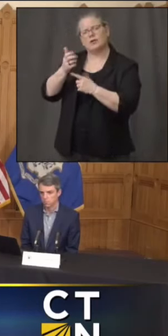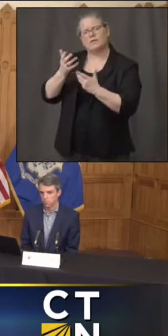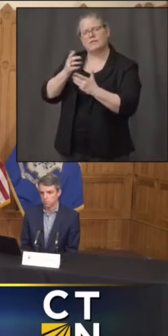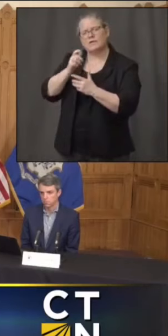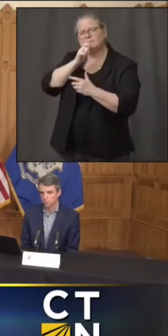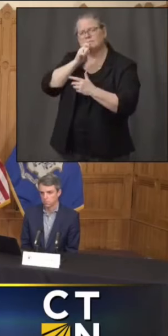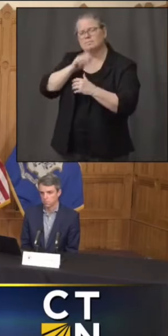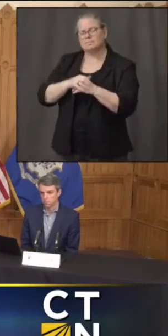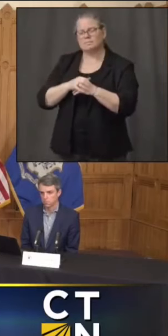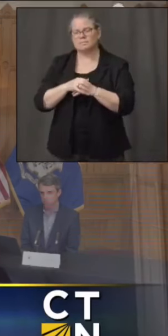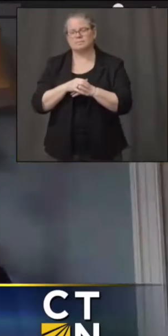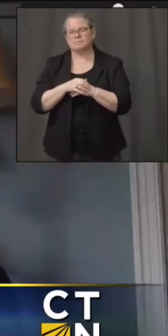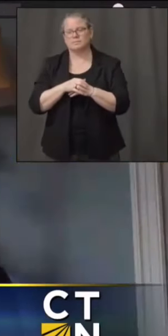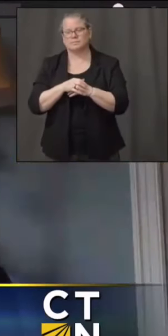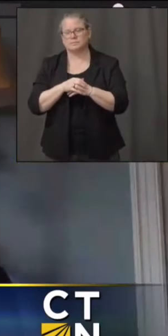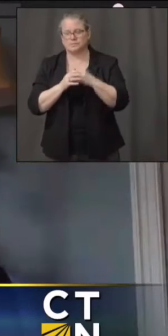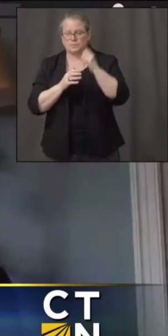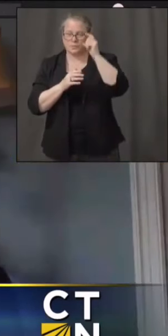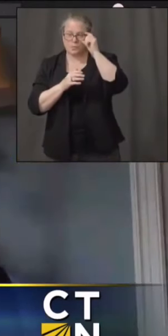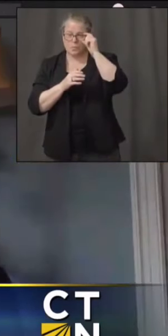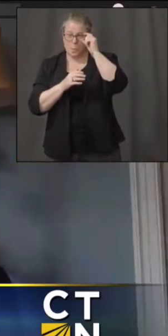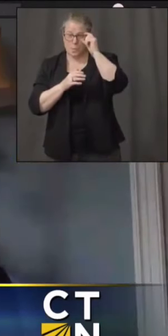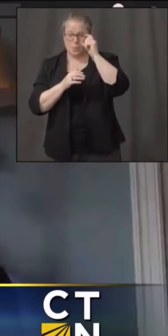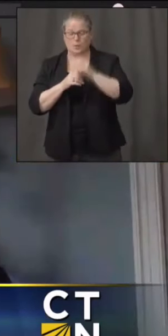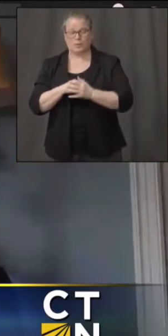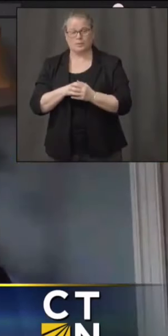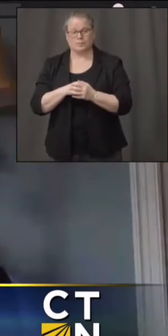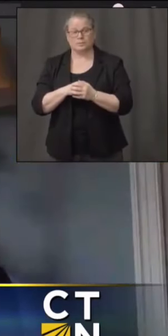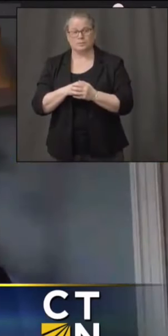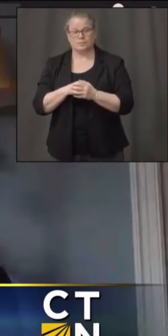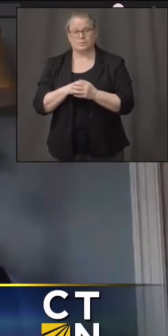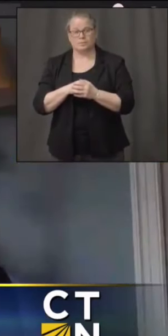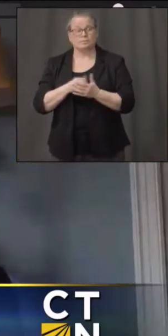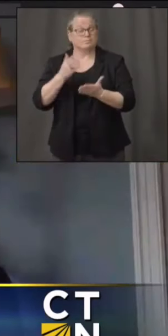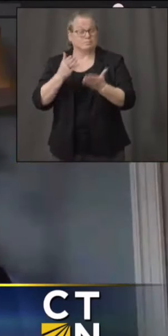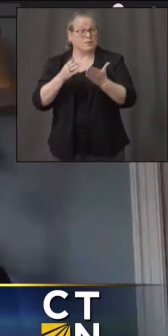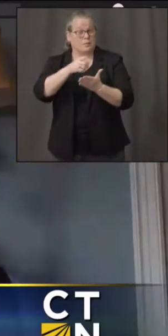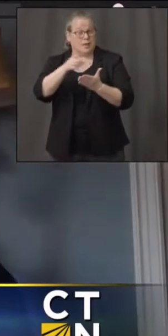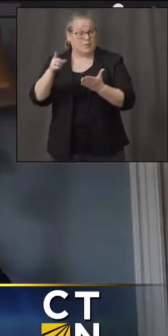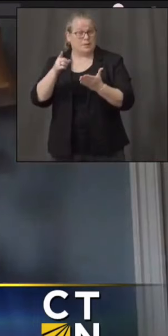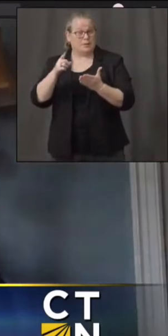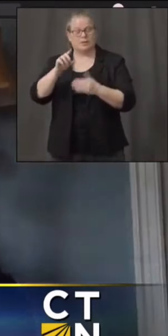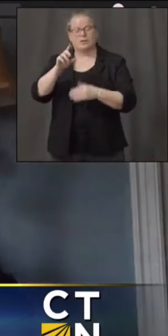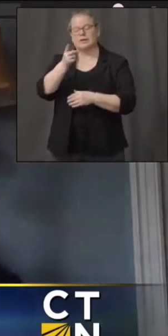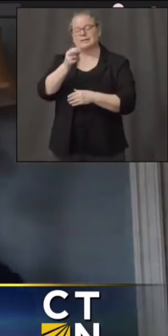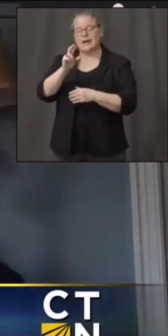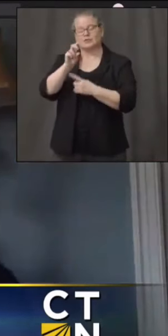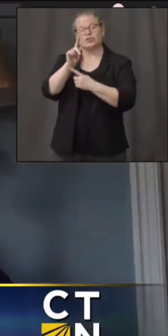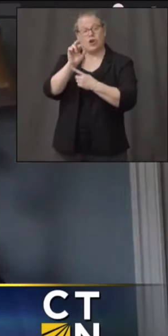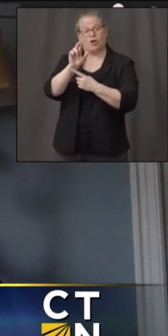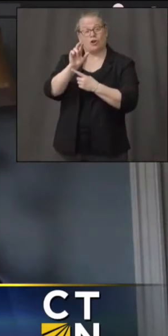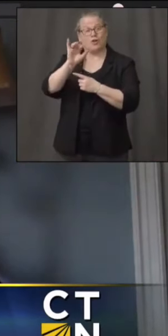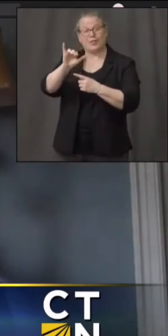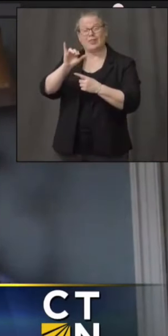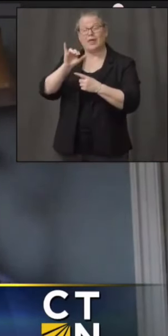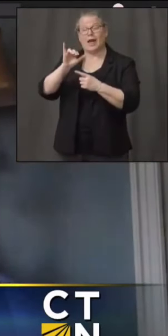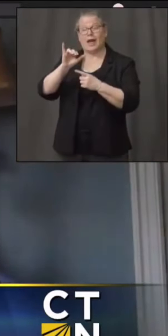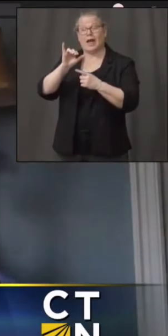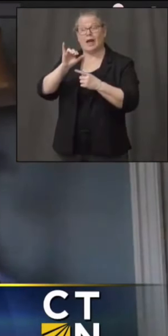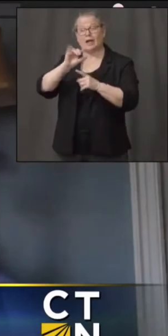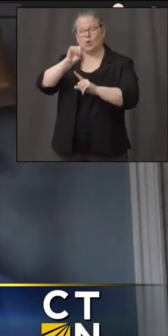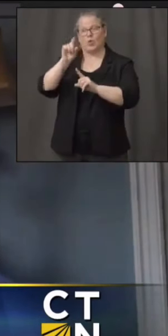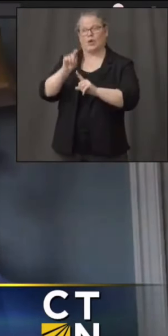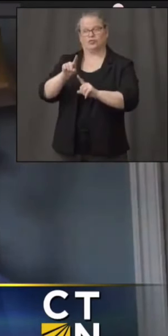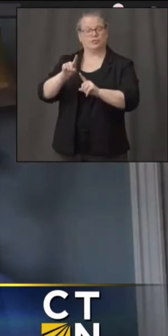Thank you, Max. As you probably have read, this is $1 million question. What we